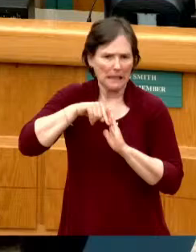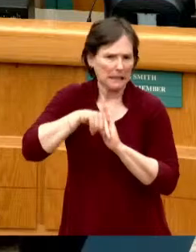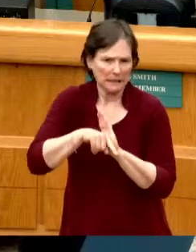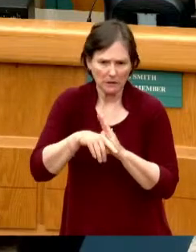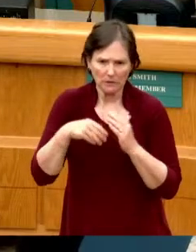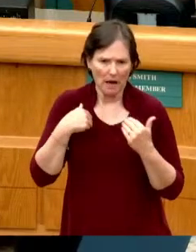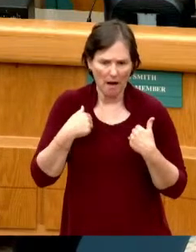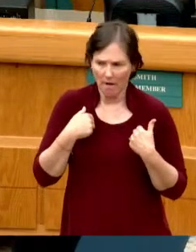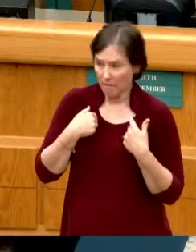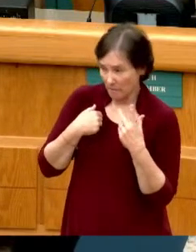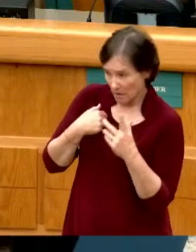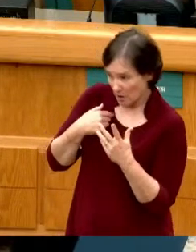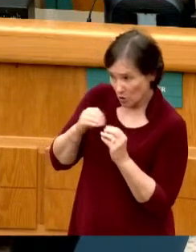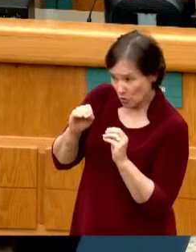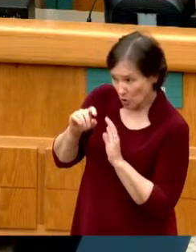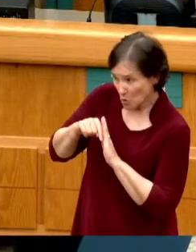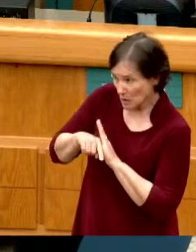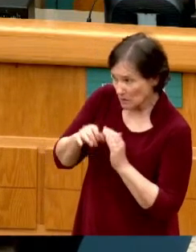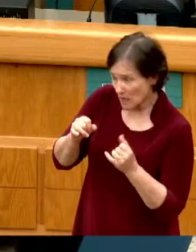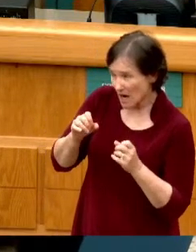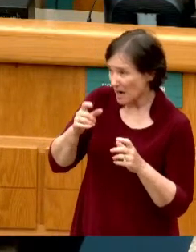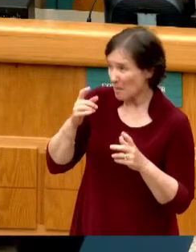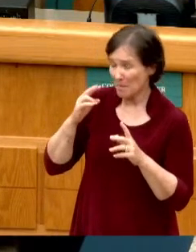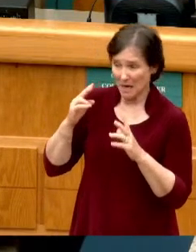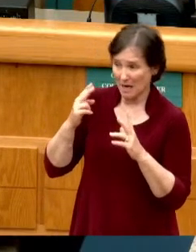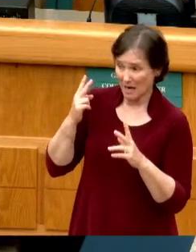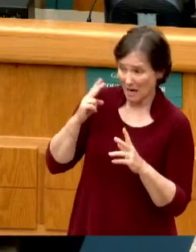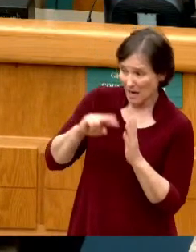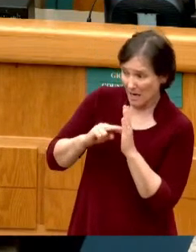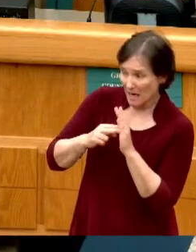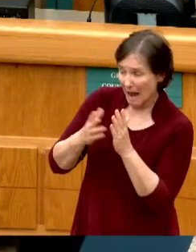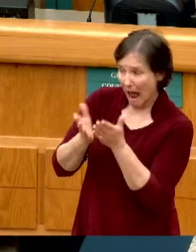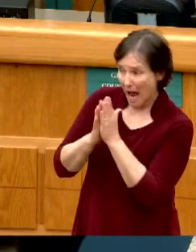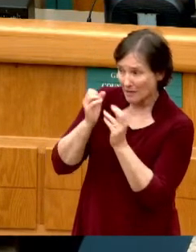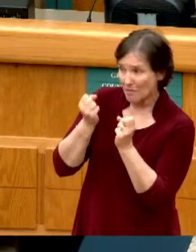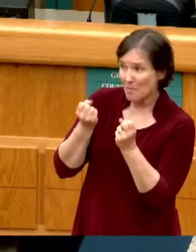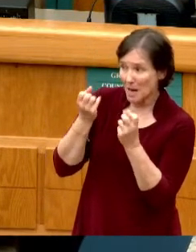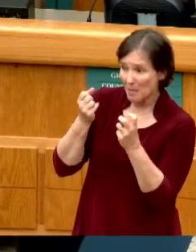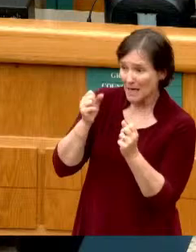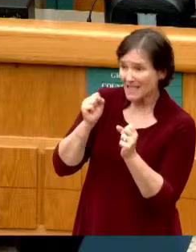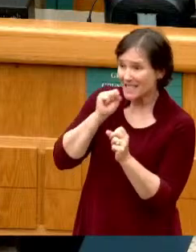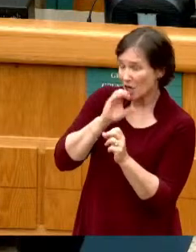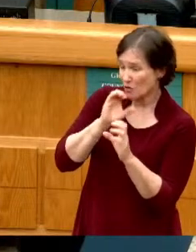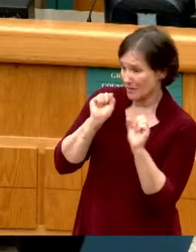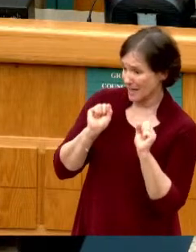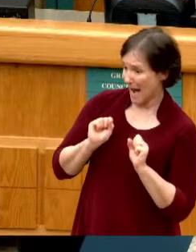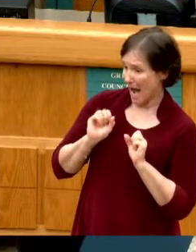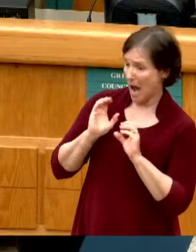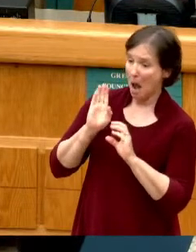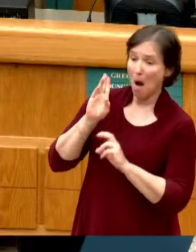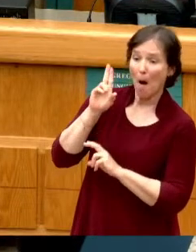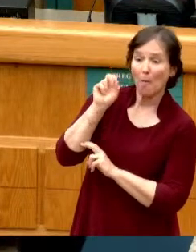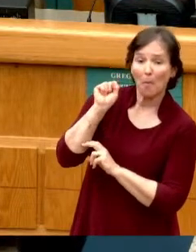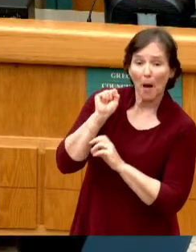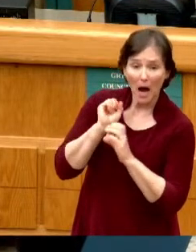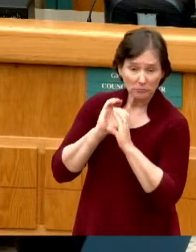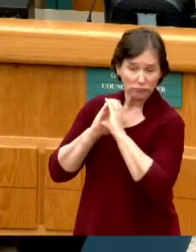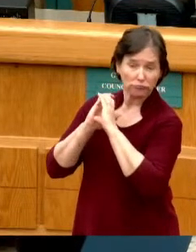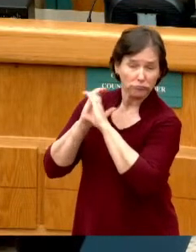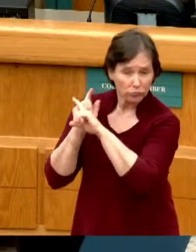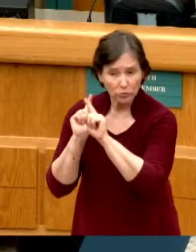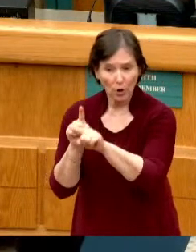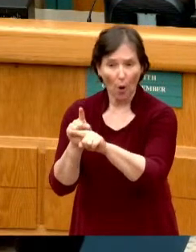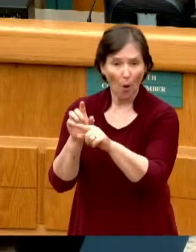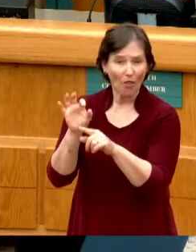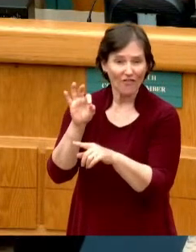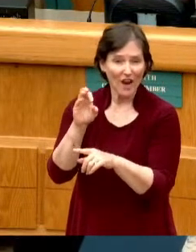asking about multiple seniors in one van, say out to the fairgrounds, from a health standpoint, Yeah. we aren't at that point yet, because that's We're not not. necessarily the plan. No, we're not yet. So